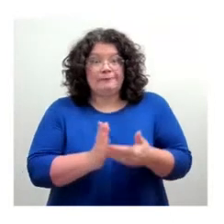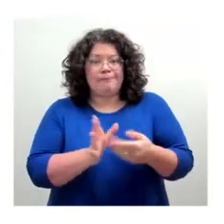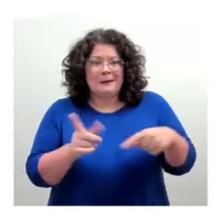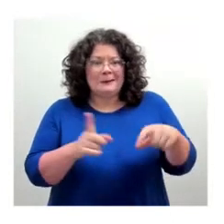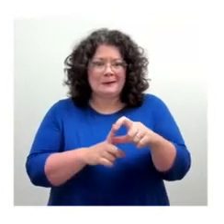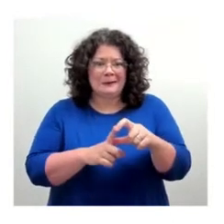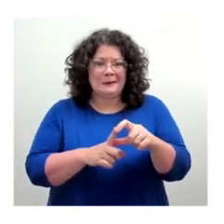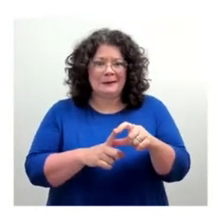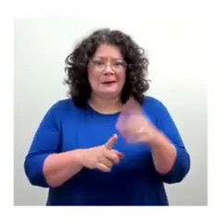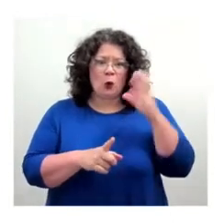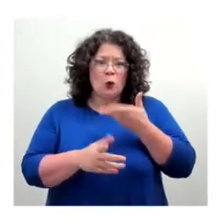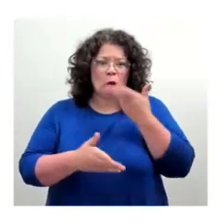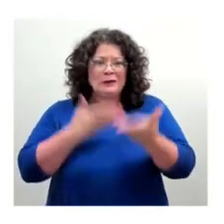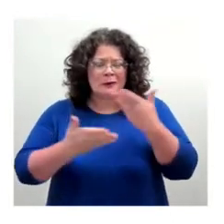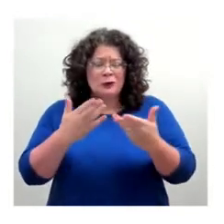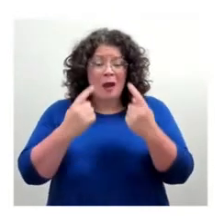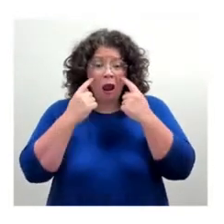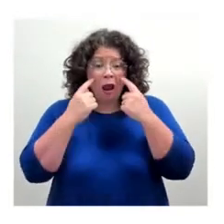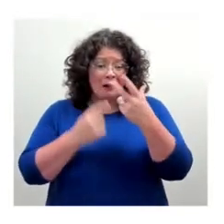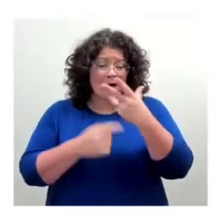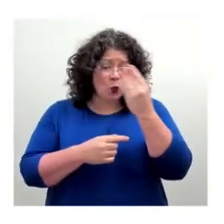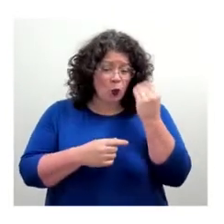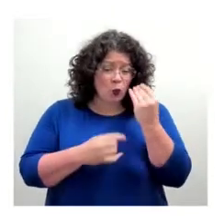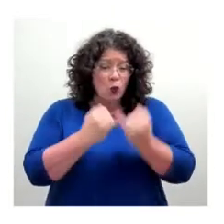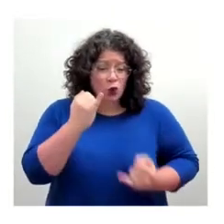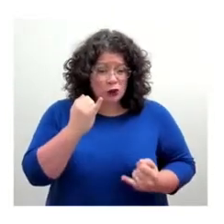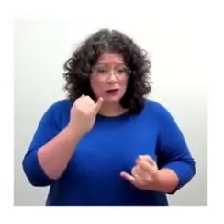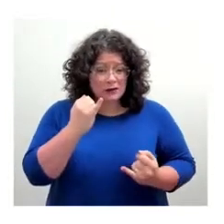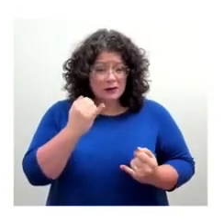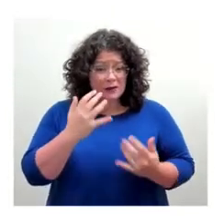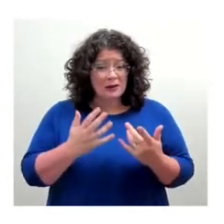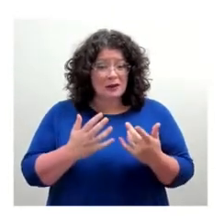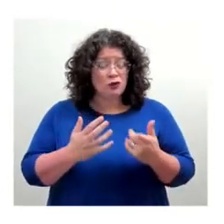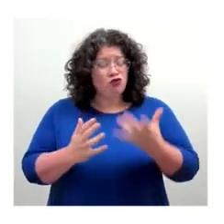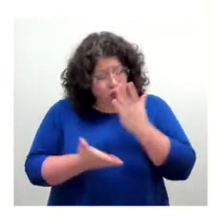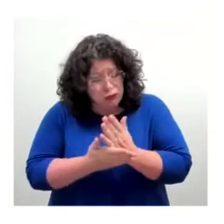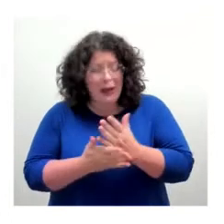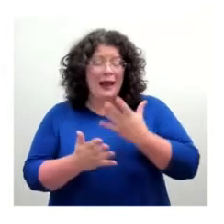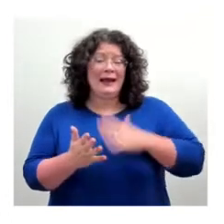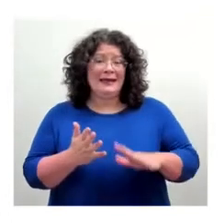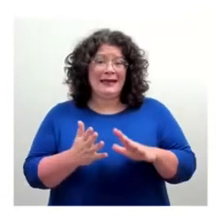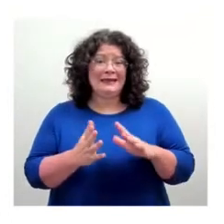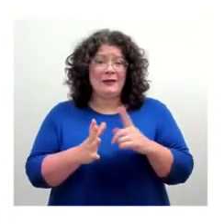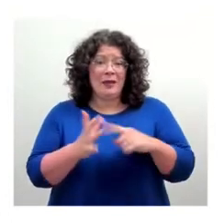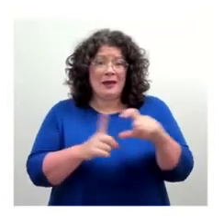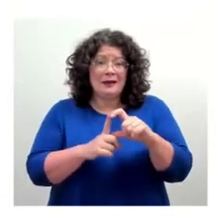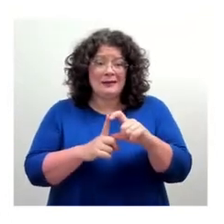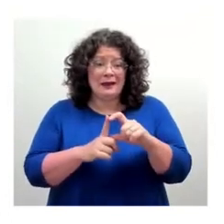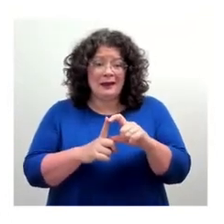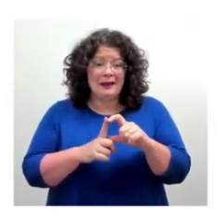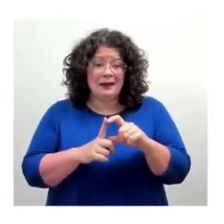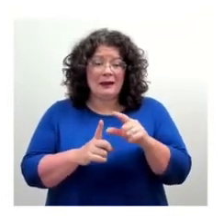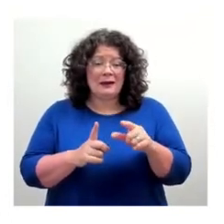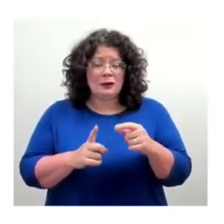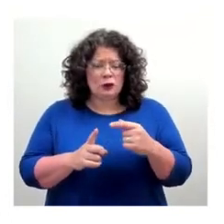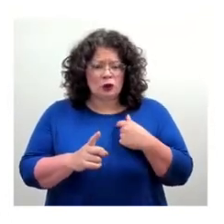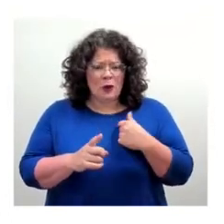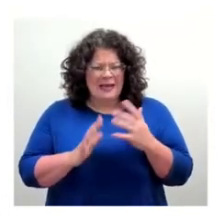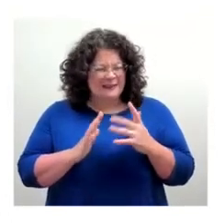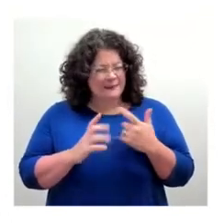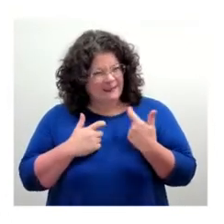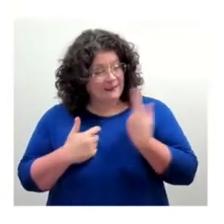to find Outlander with audio description. And so far, I've come up short. I've been to stores where they sell the